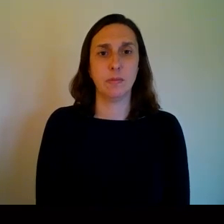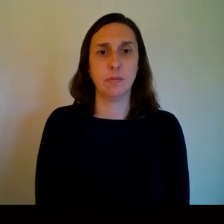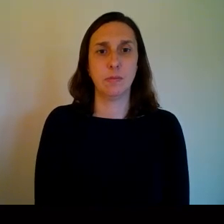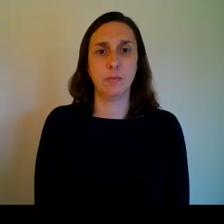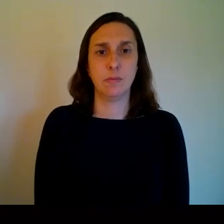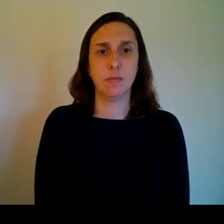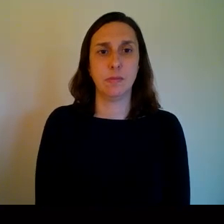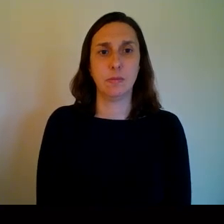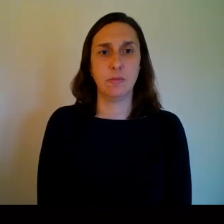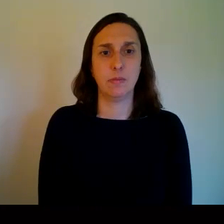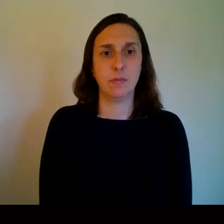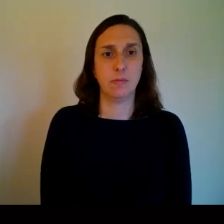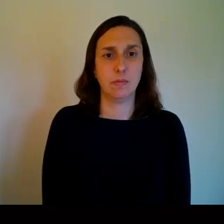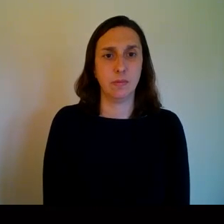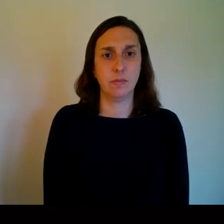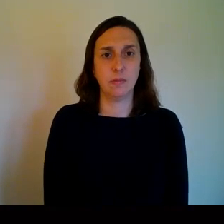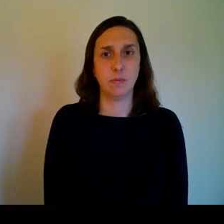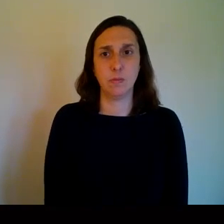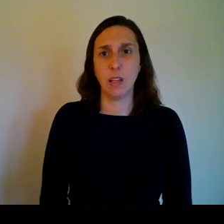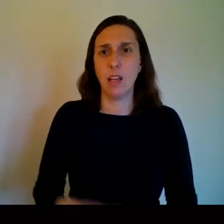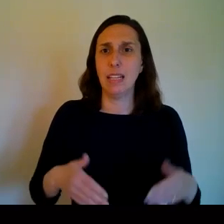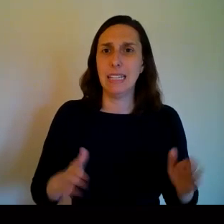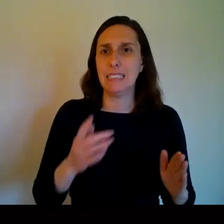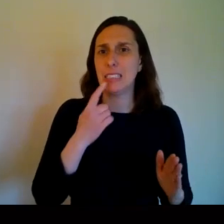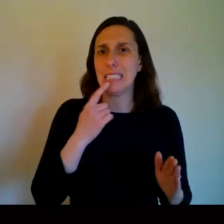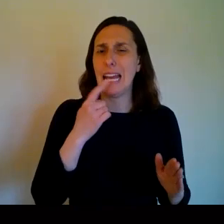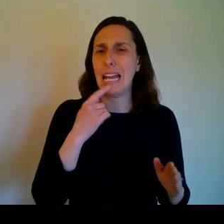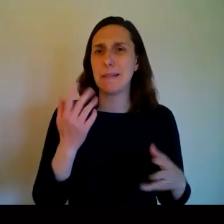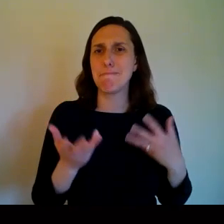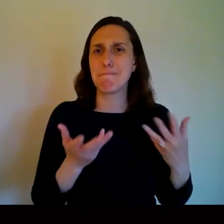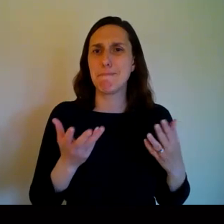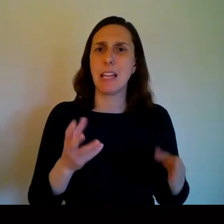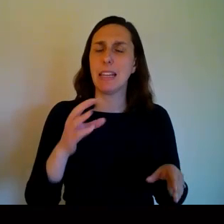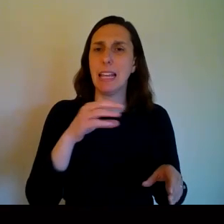that the input is